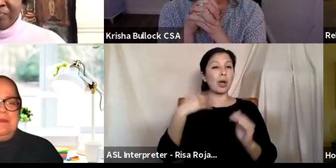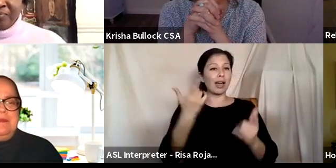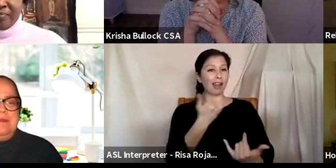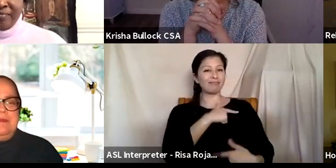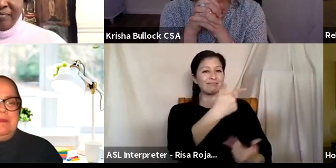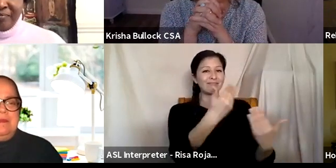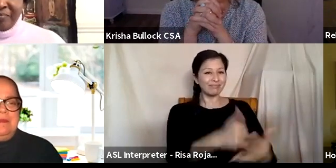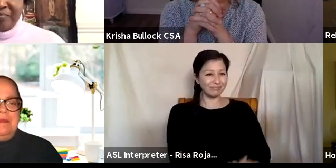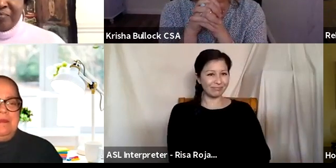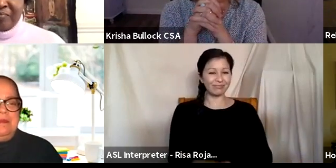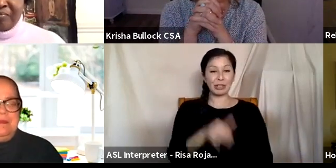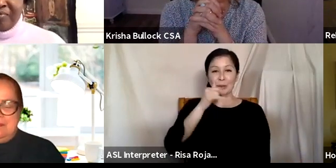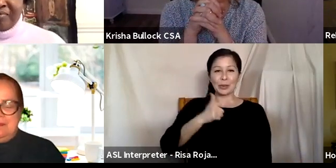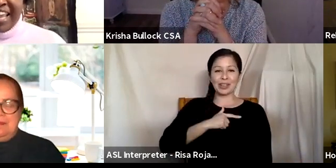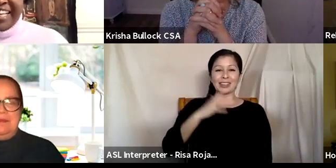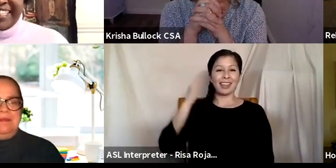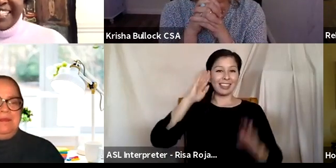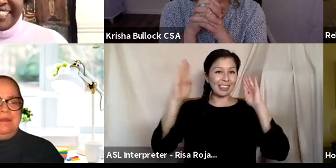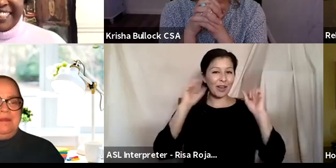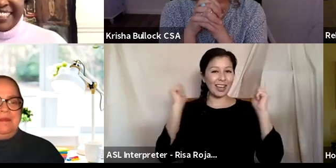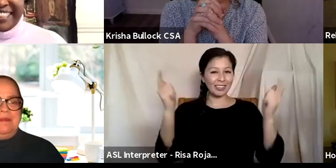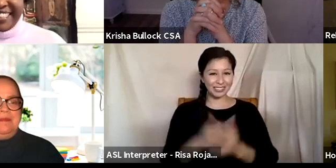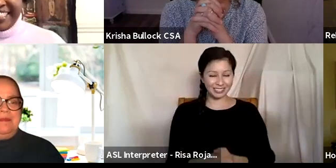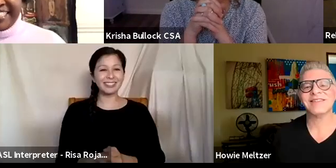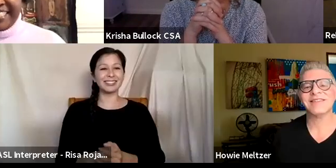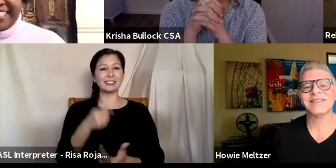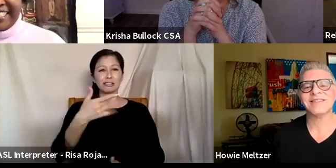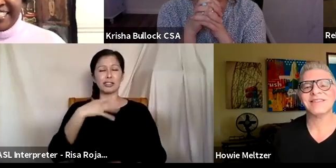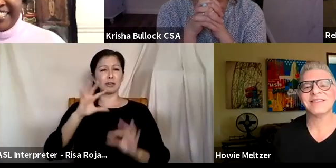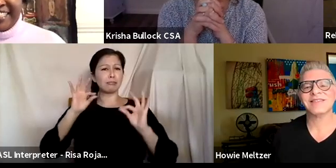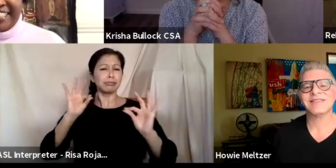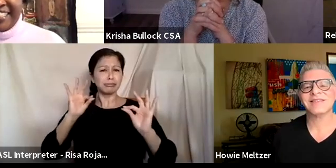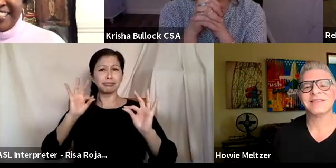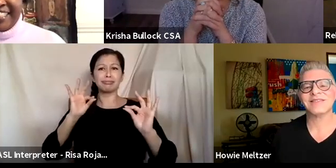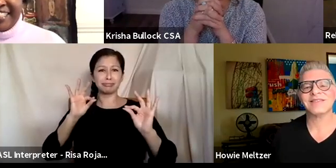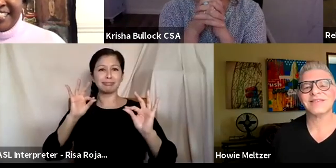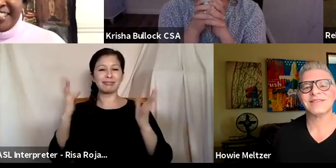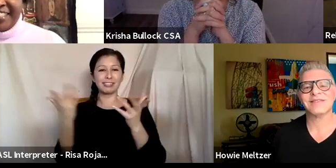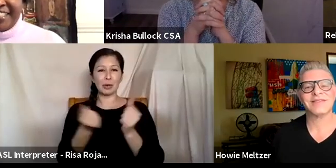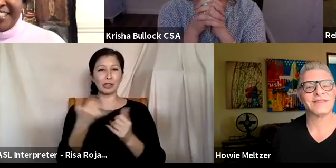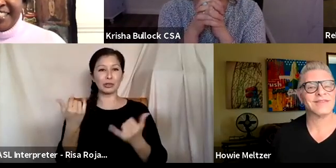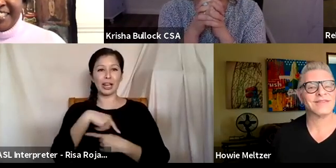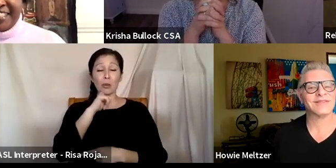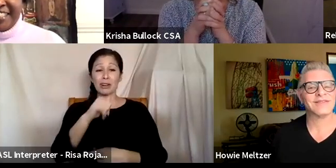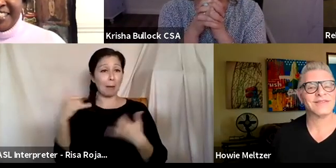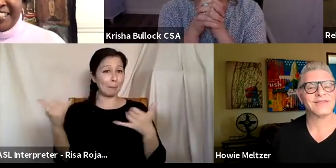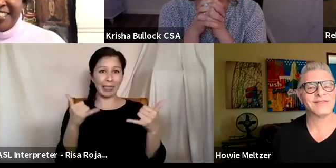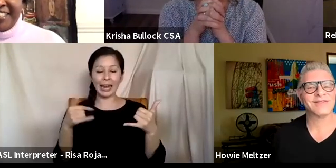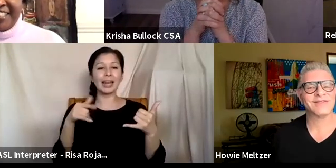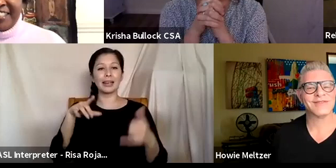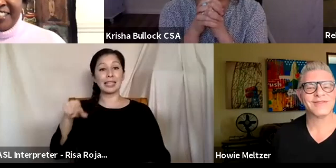it to you. Oh my. Well, hello, everybody. You have some rock stars to contend with today. We are not messing about. These